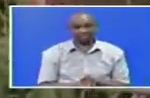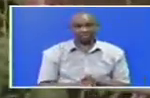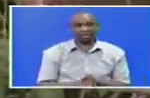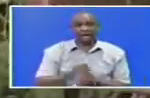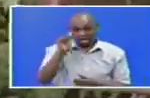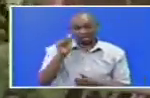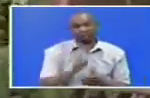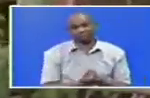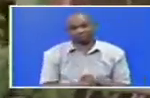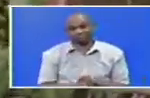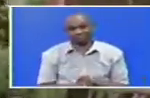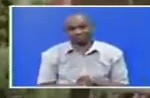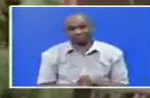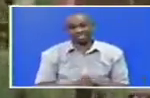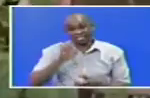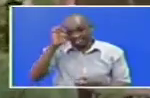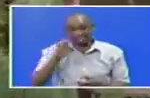Ah. E.